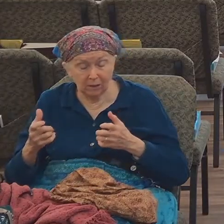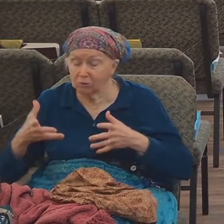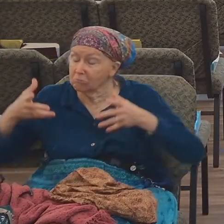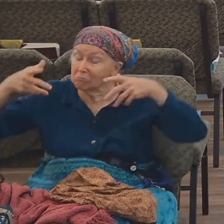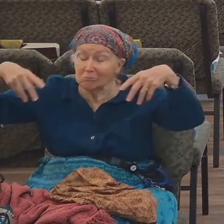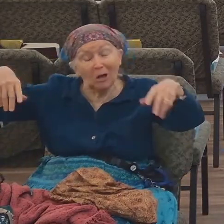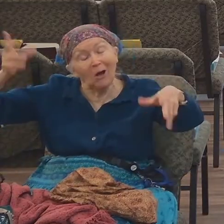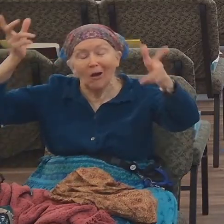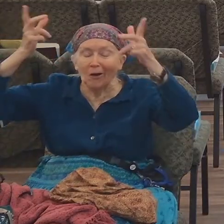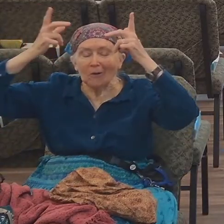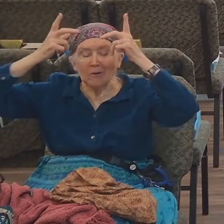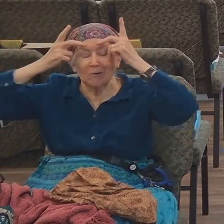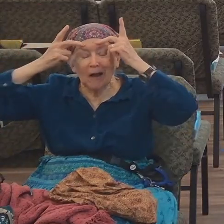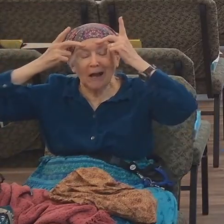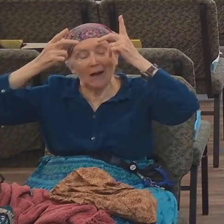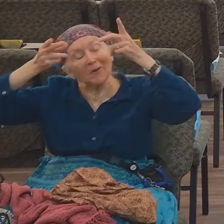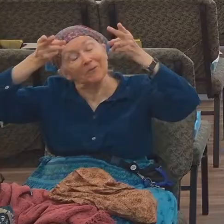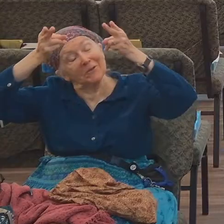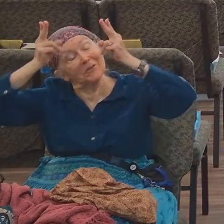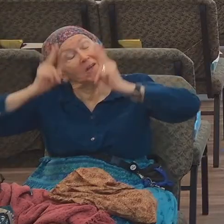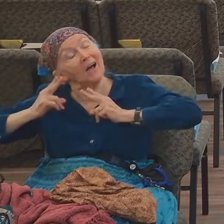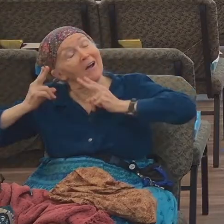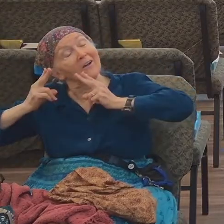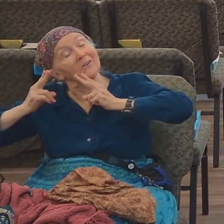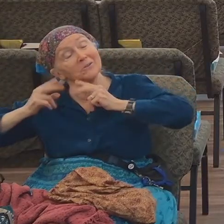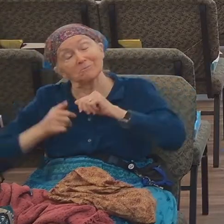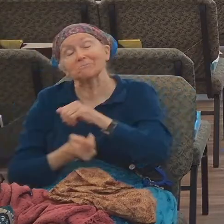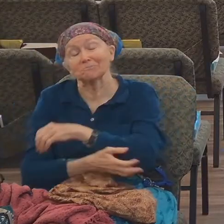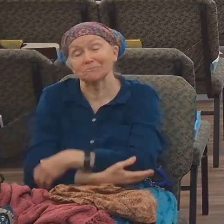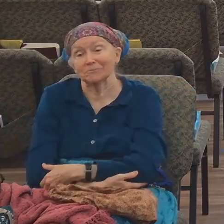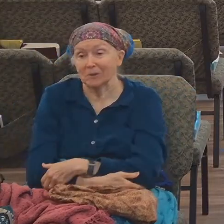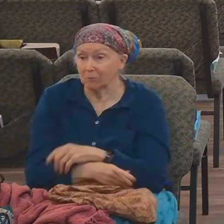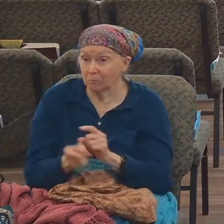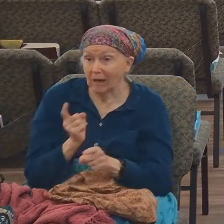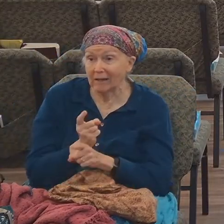crowns of honor, right?